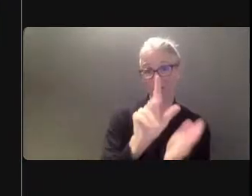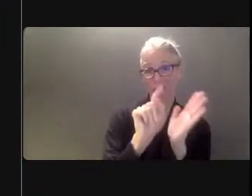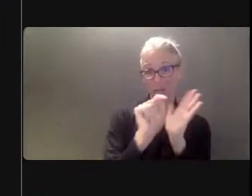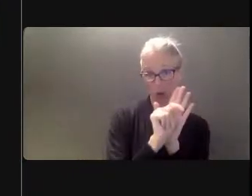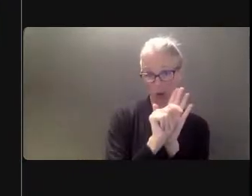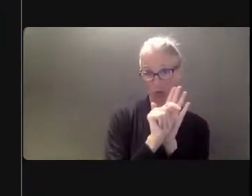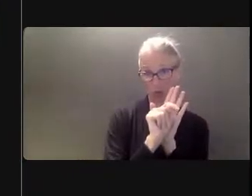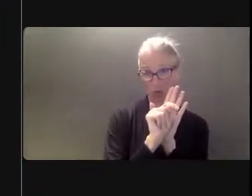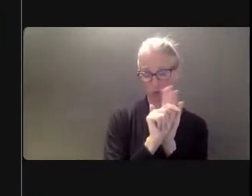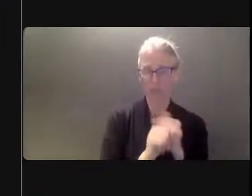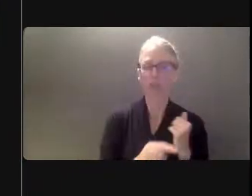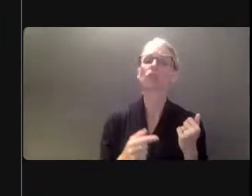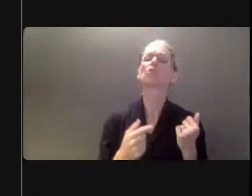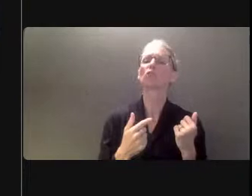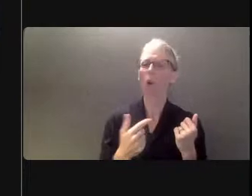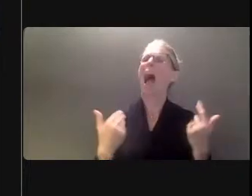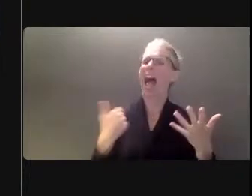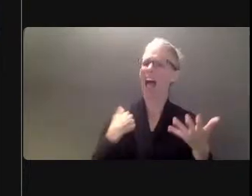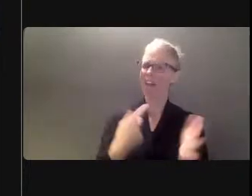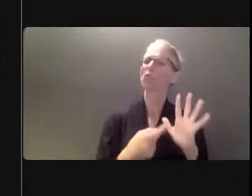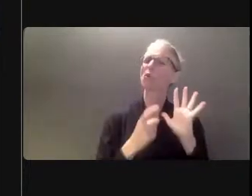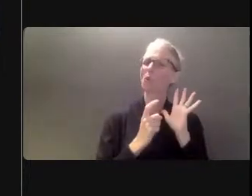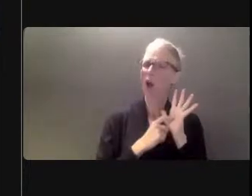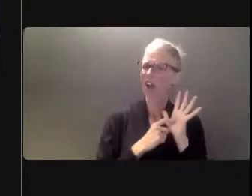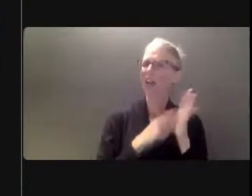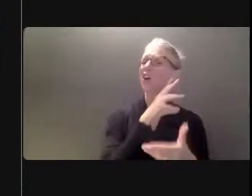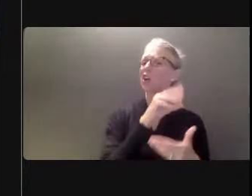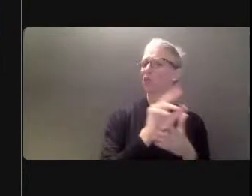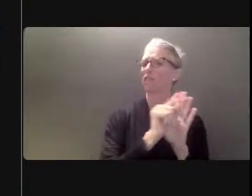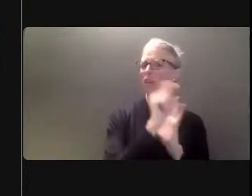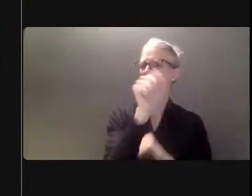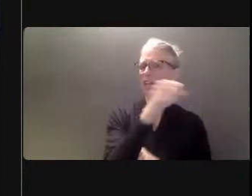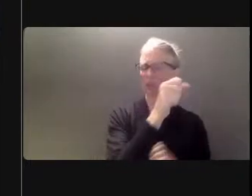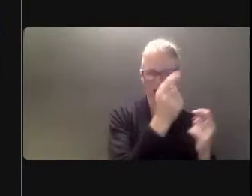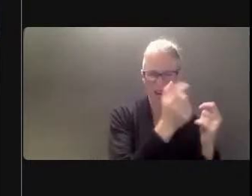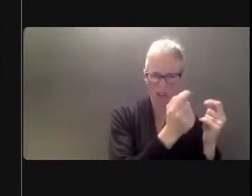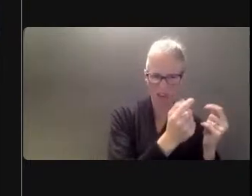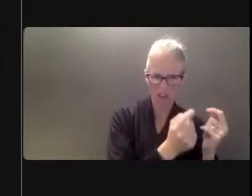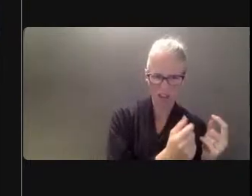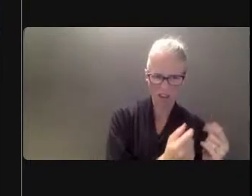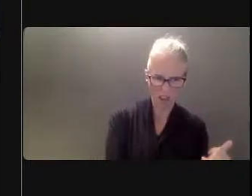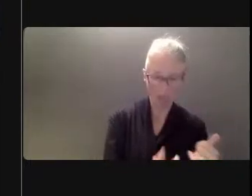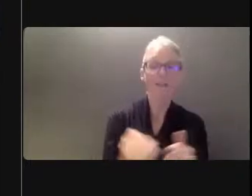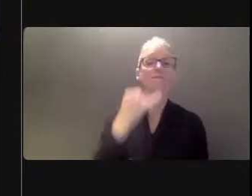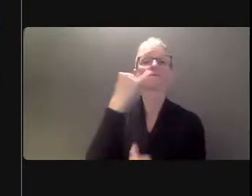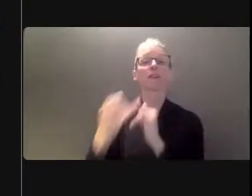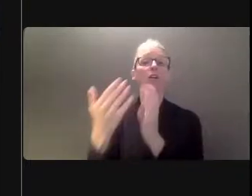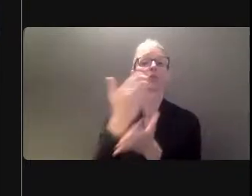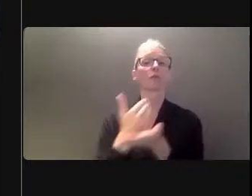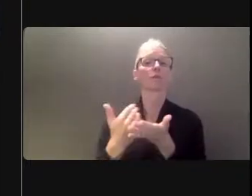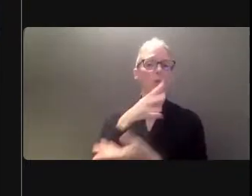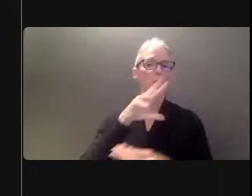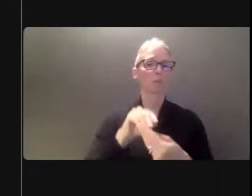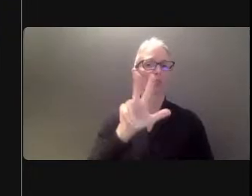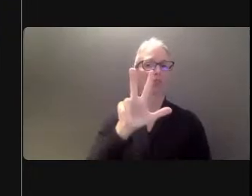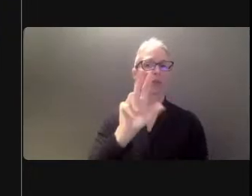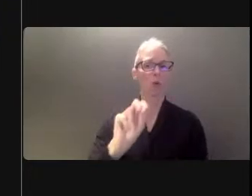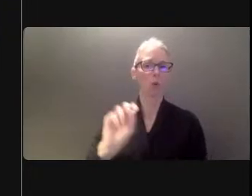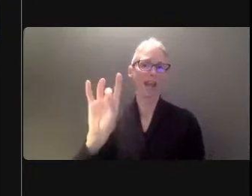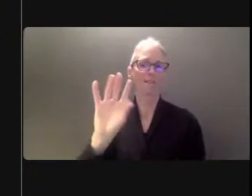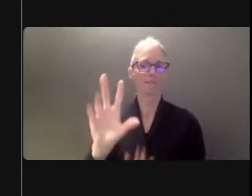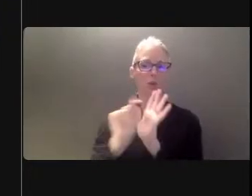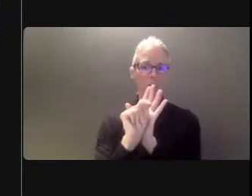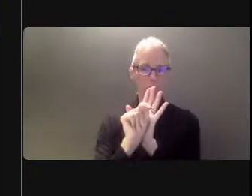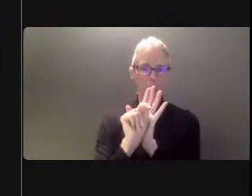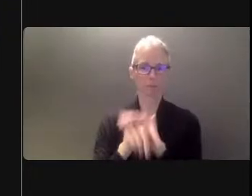our inclusion and exclusion criteria, a total of 308 videos were included in the final review. The videos we chose